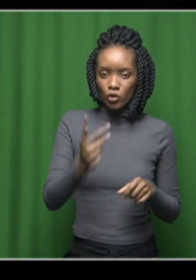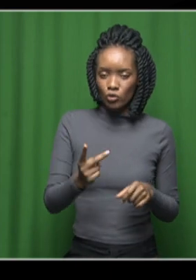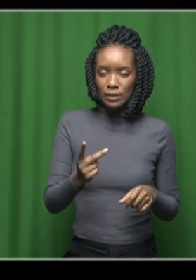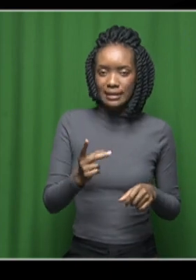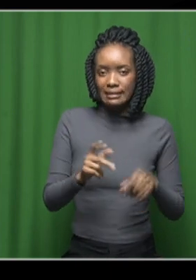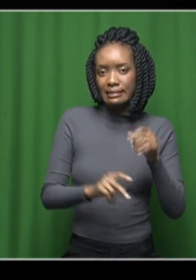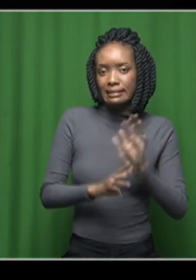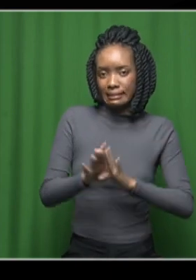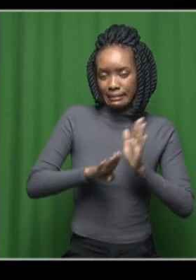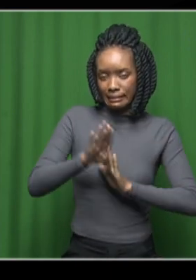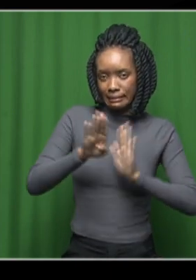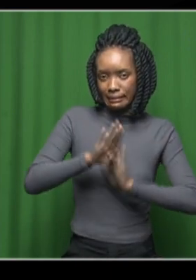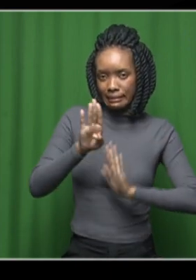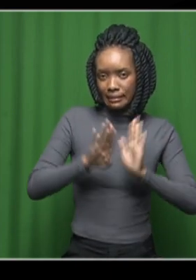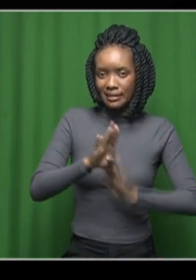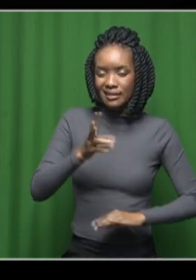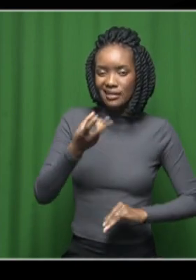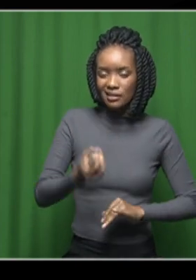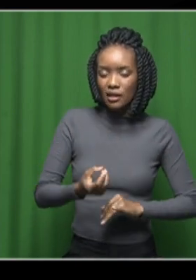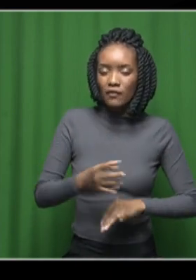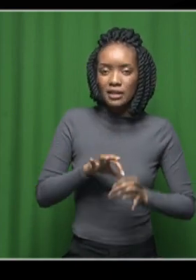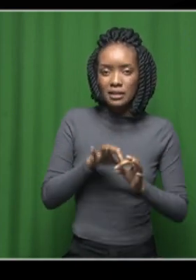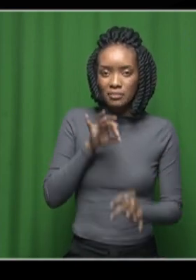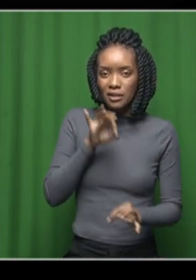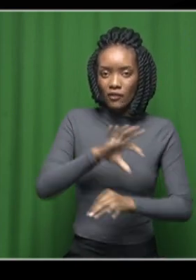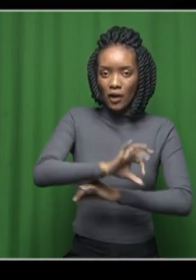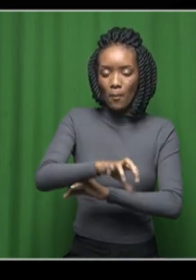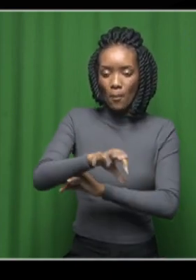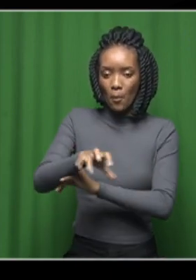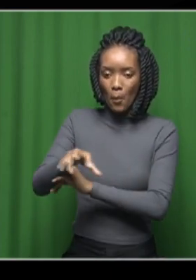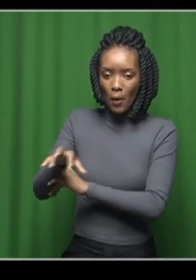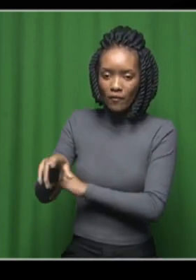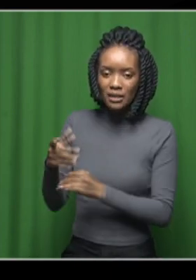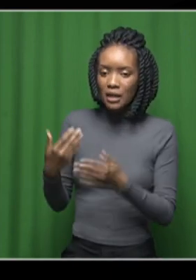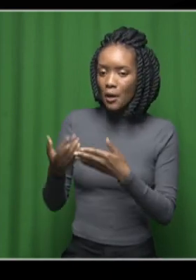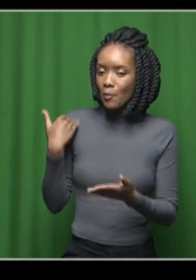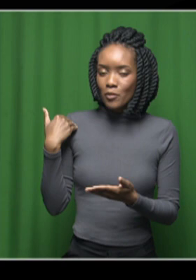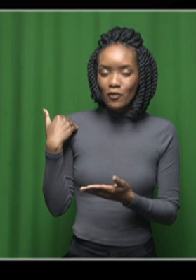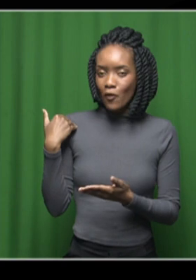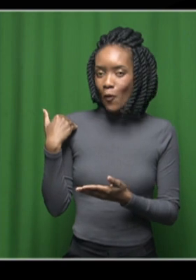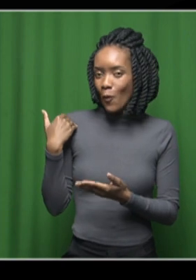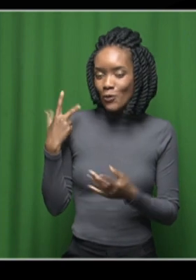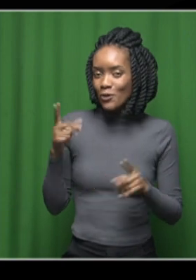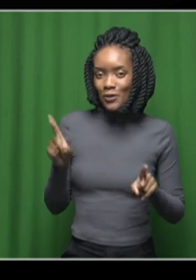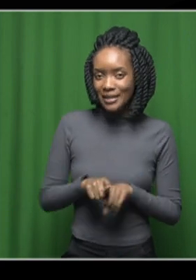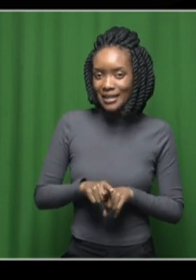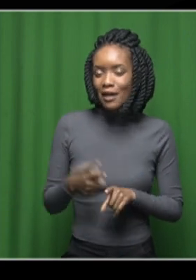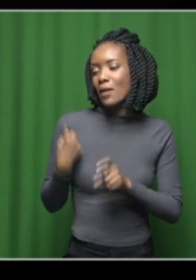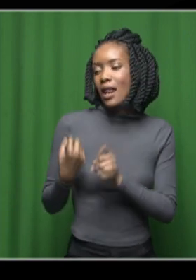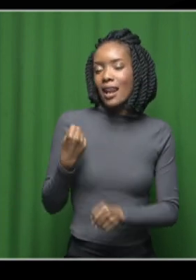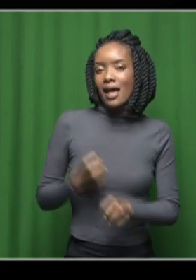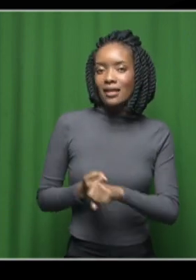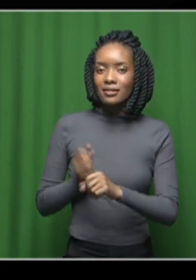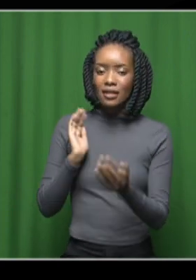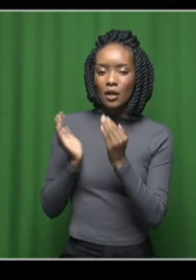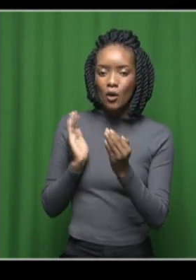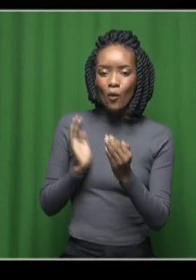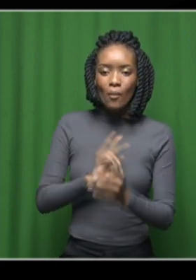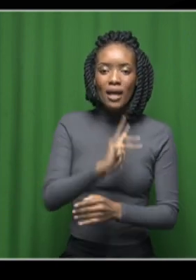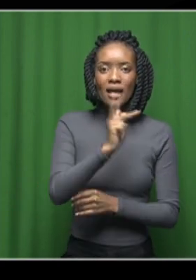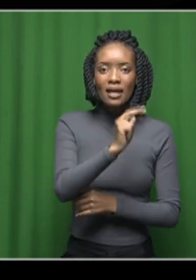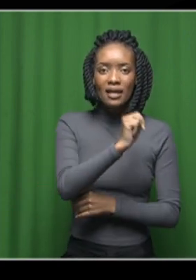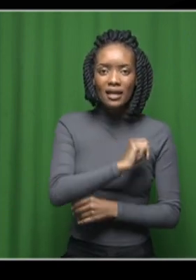an increase, especially in provinces that we haven't really seen this before. If we compared to last year,